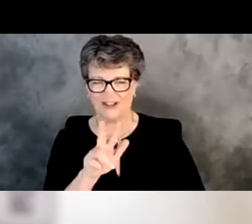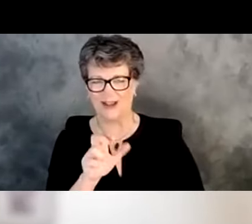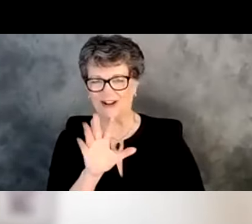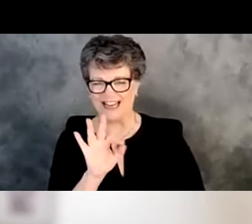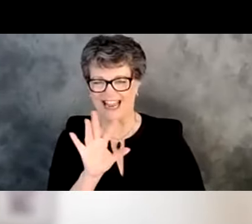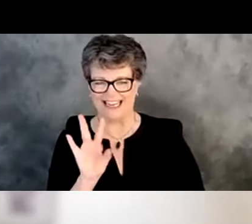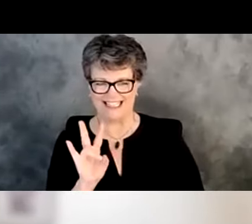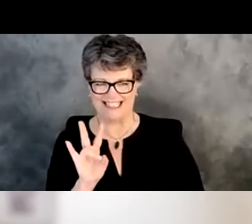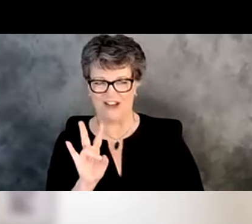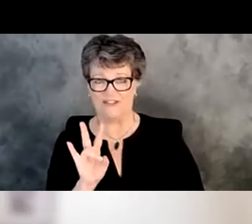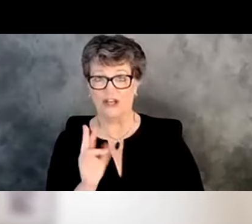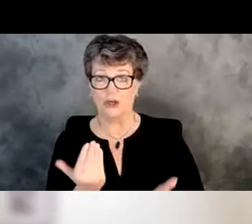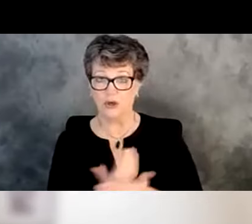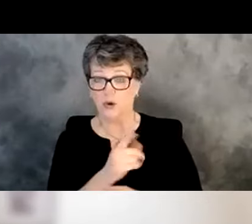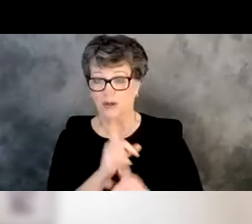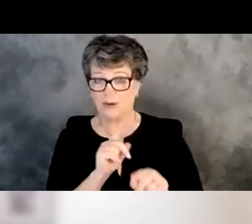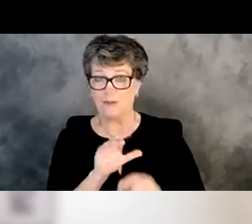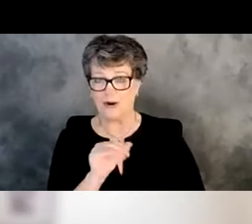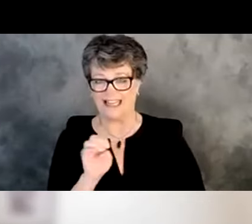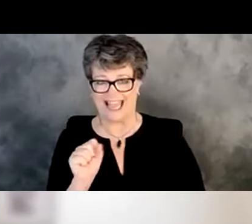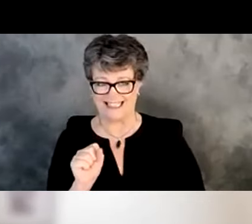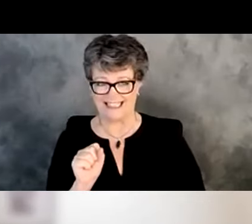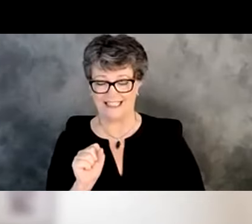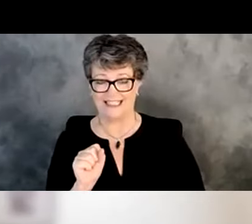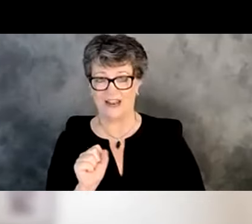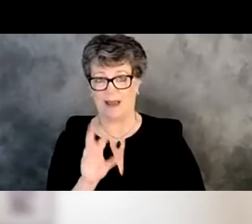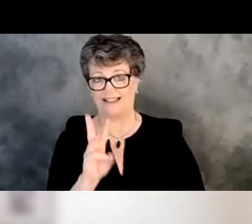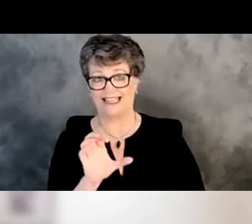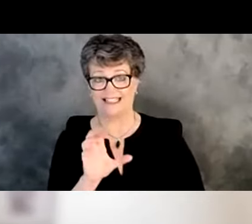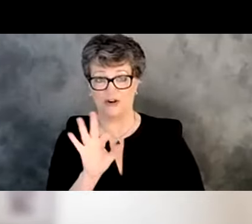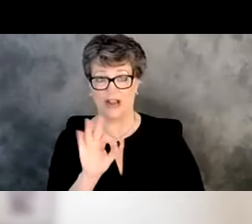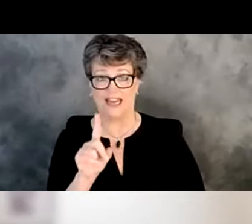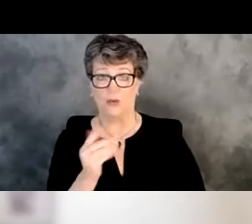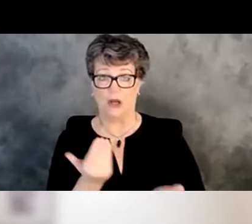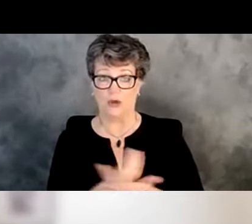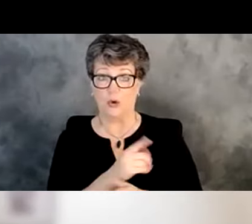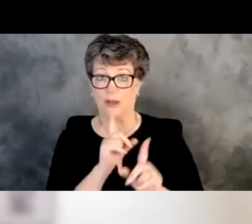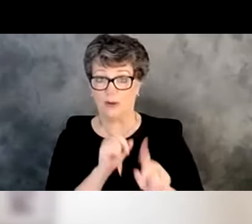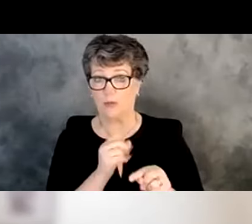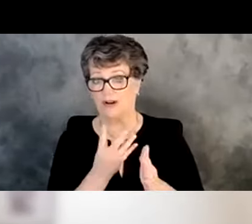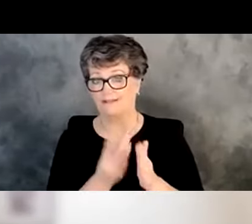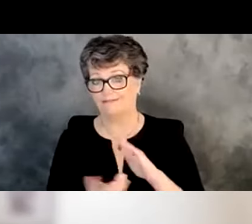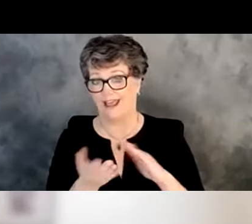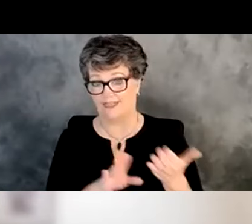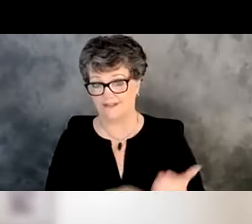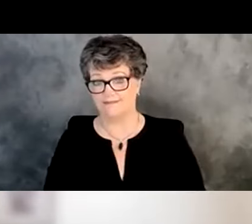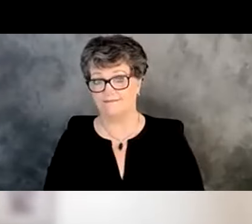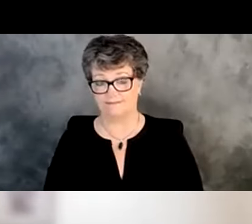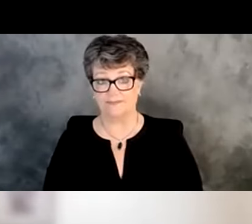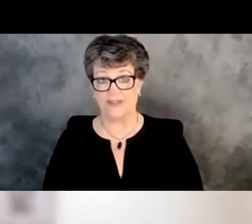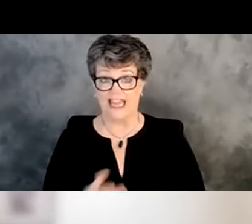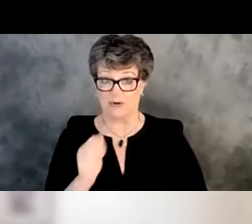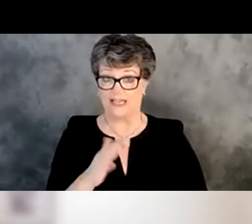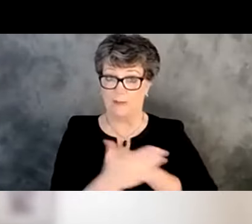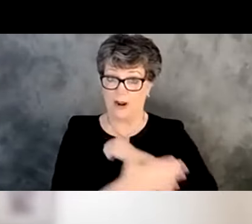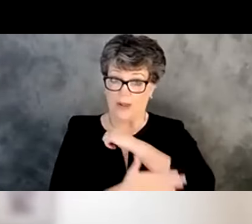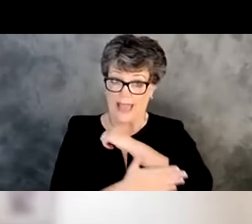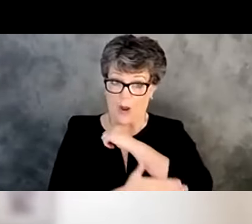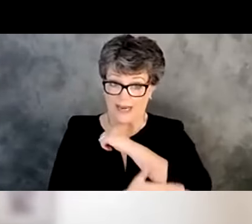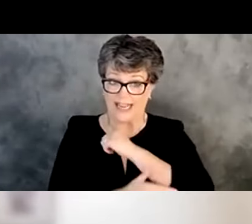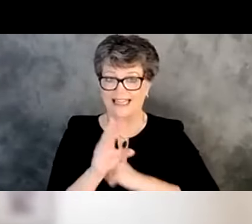141,397 newly reported cases and about 691 newly reported COVID-19 deaths. Here in Sacramento County, there